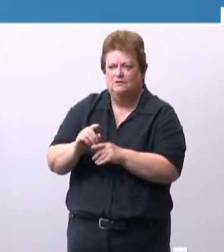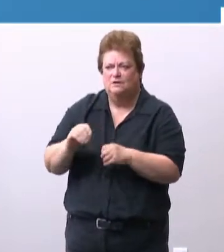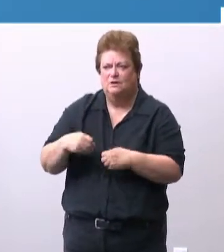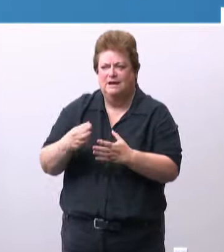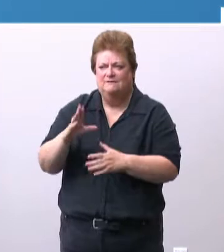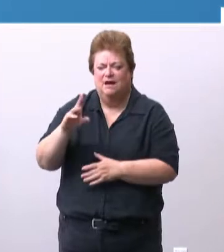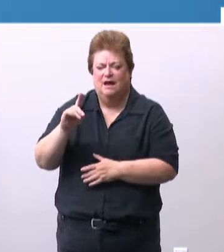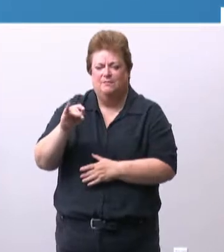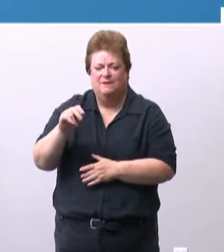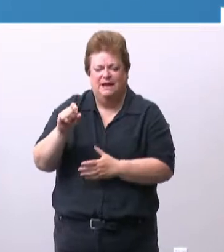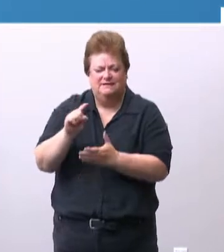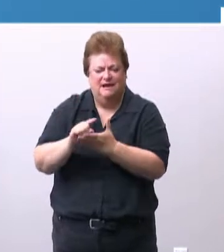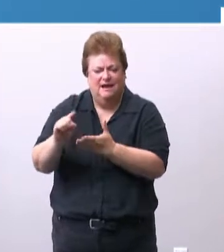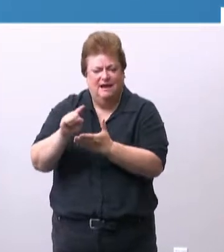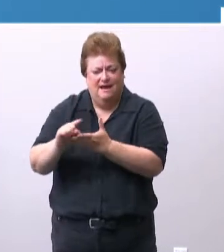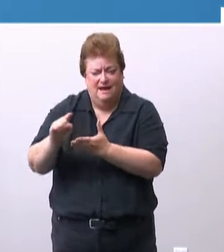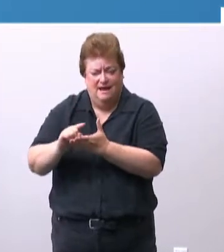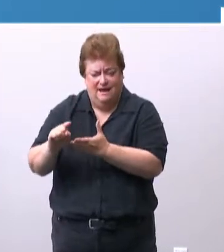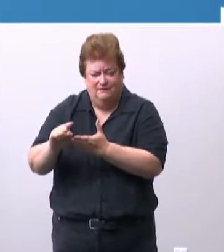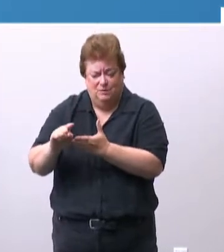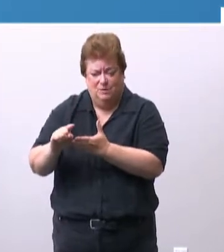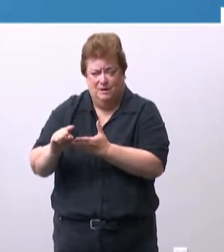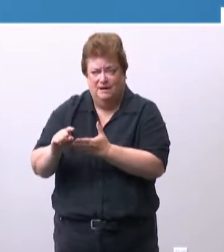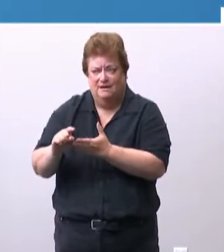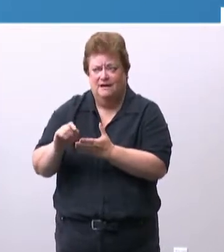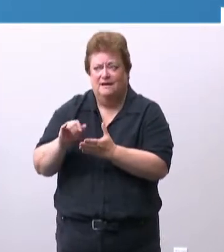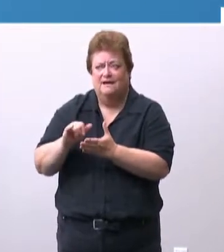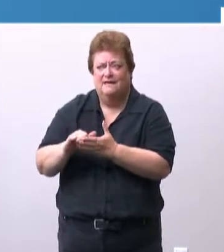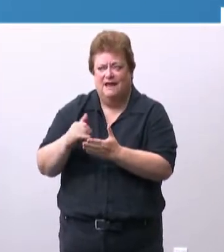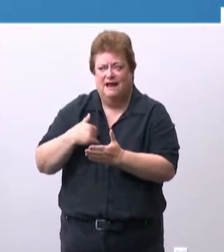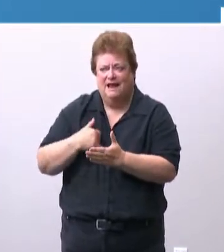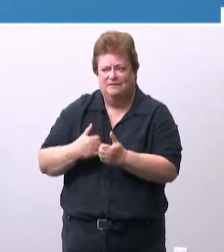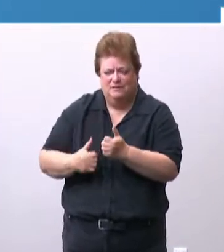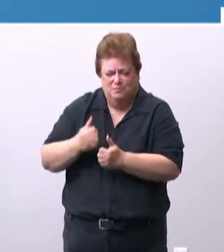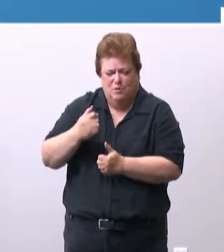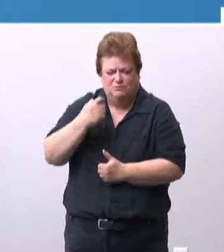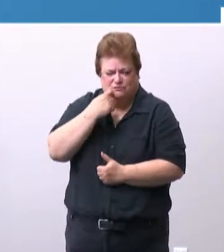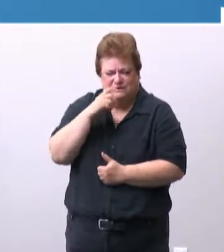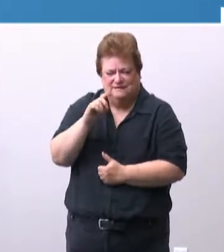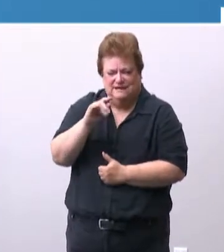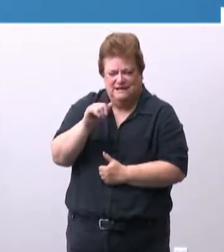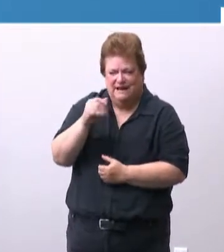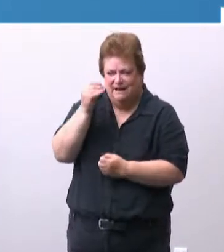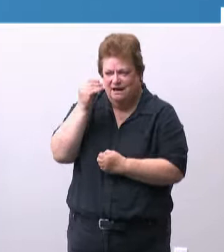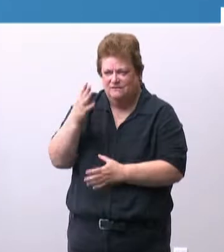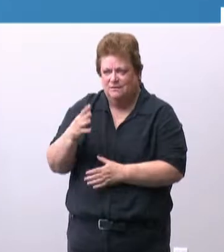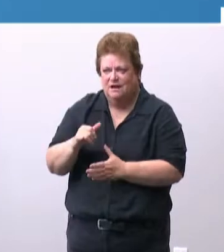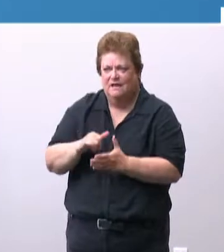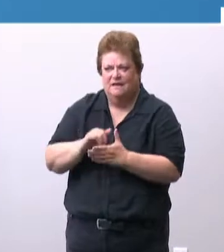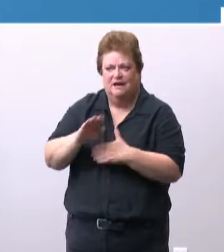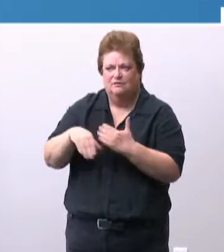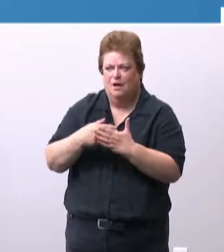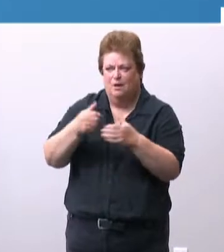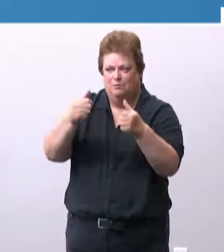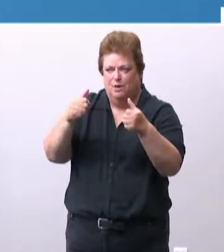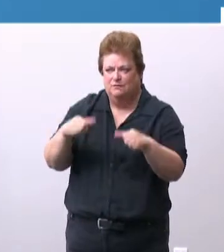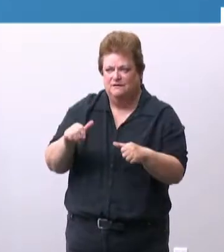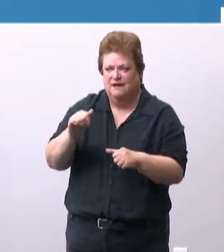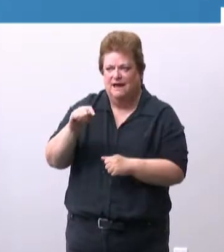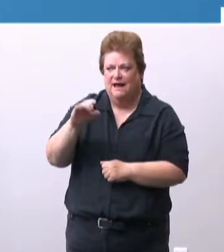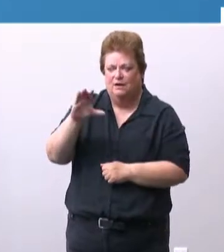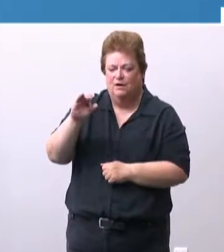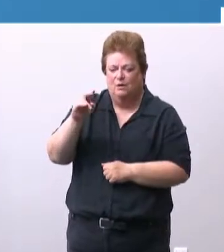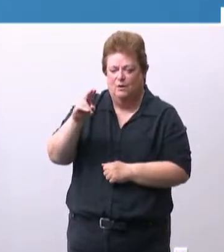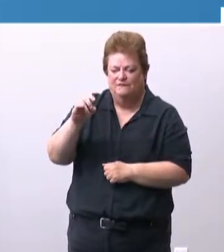COVID-19 updates every weekday that include the latest data and information. These are all posted at the